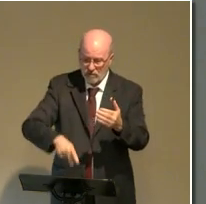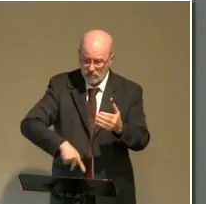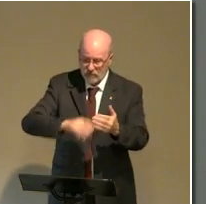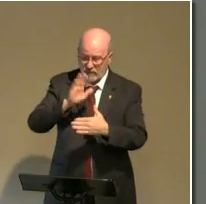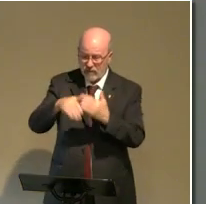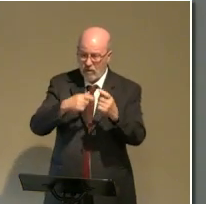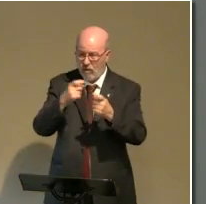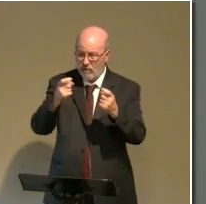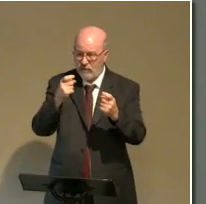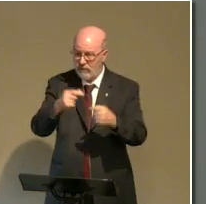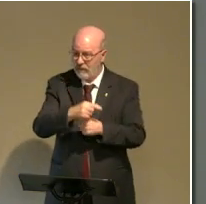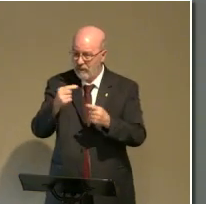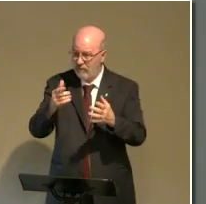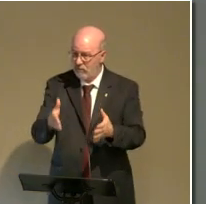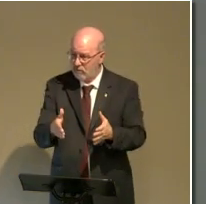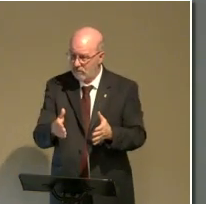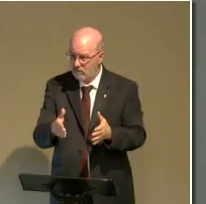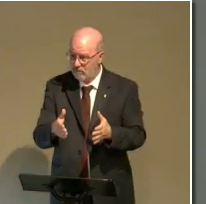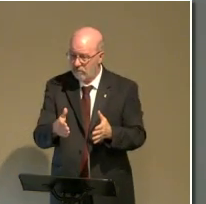the governors.